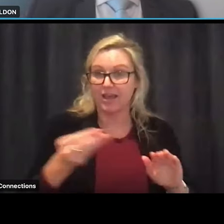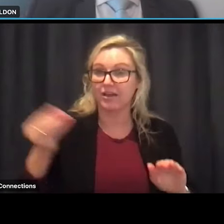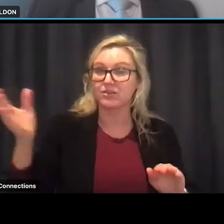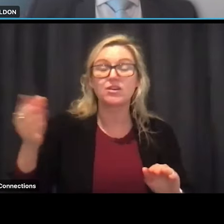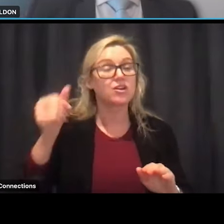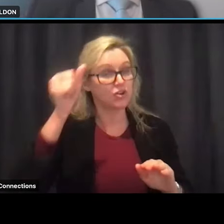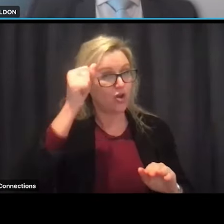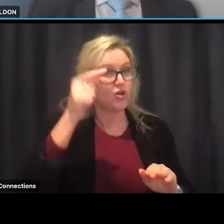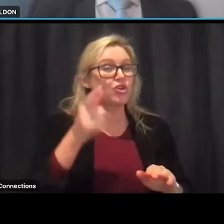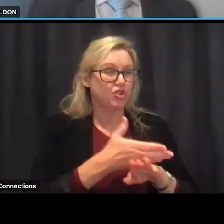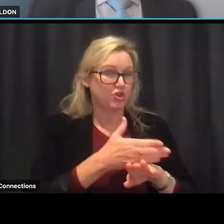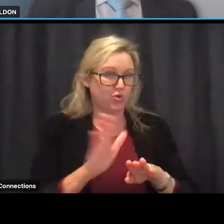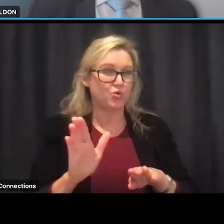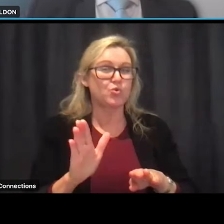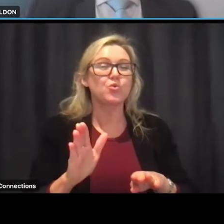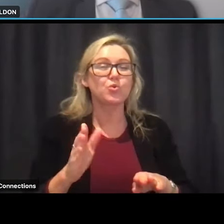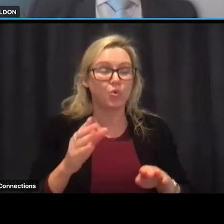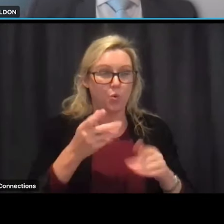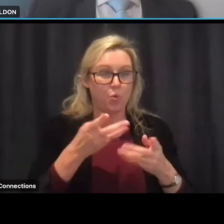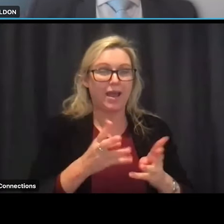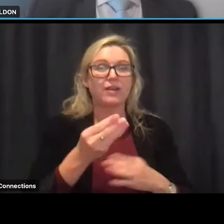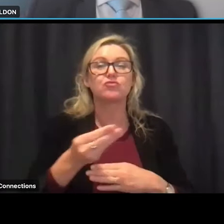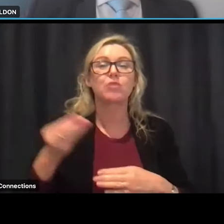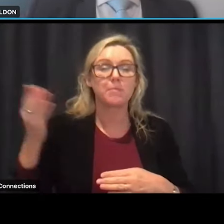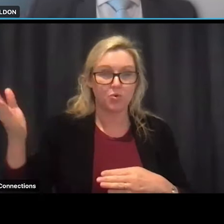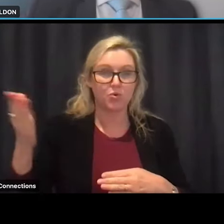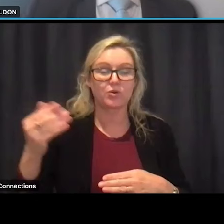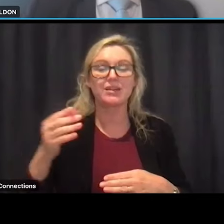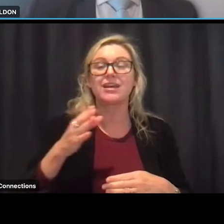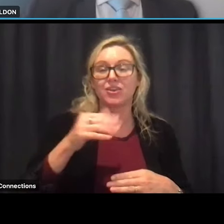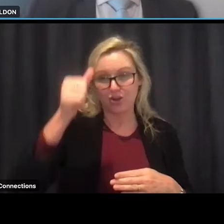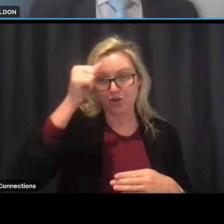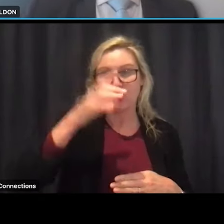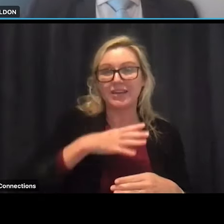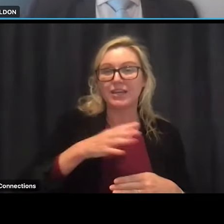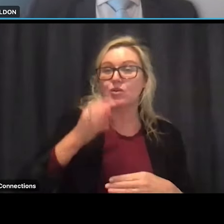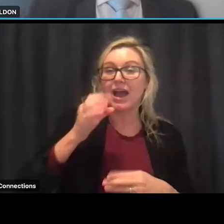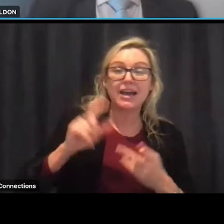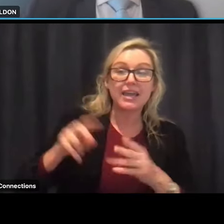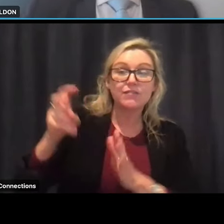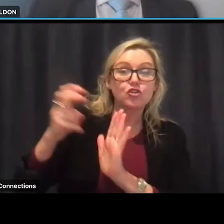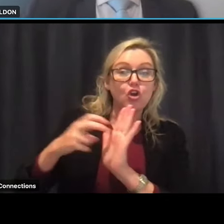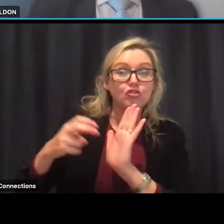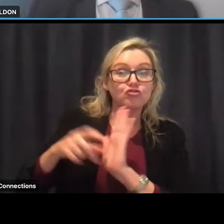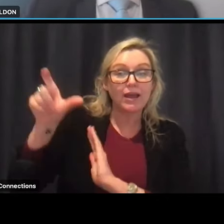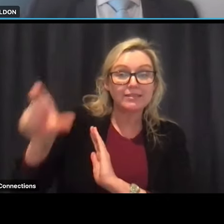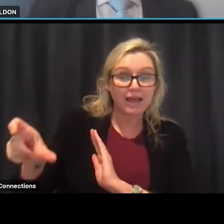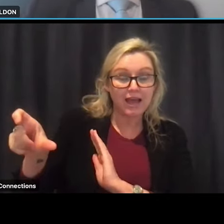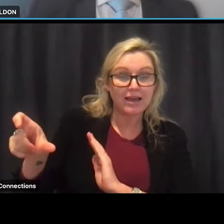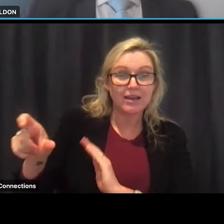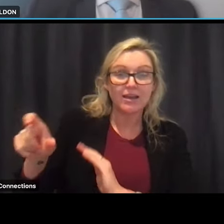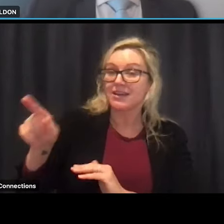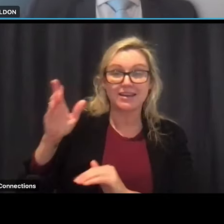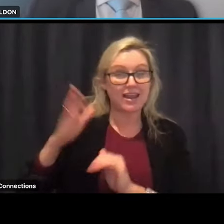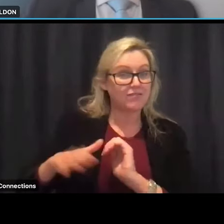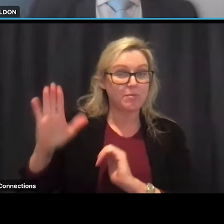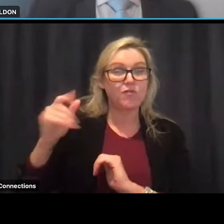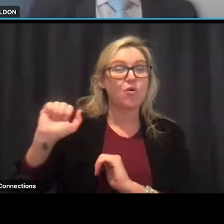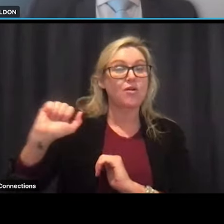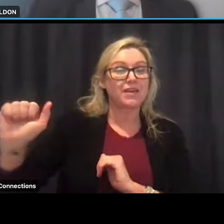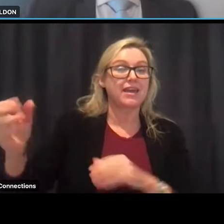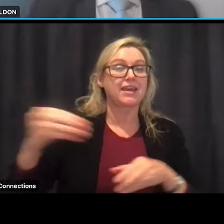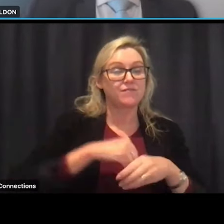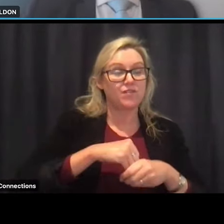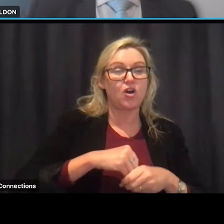contract catering off-site, and information will need to be obtained from your contractor, which could be difficult initially. And I can assure you that's something